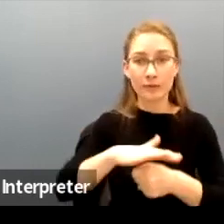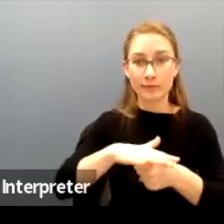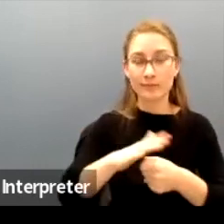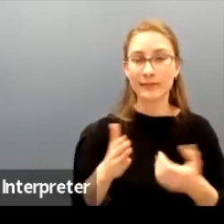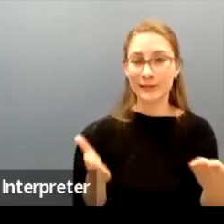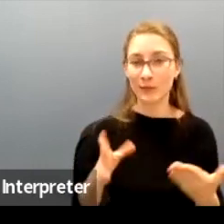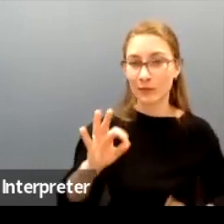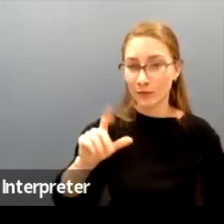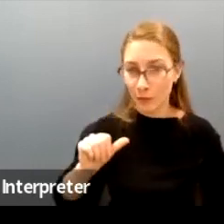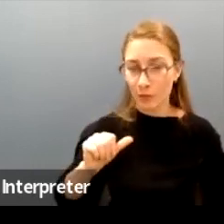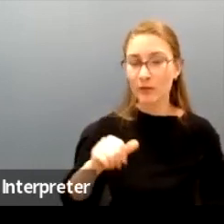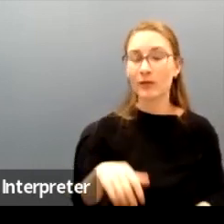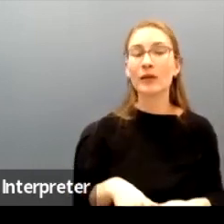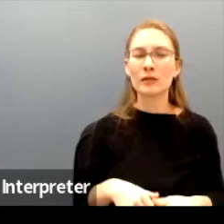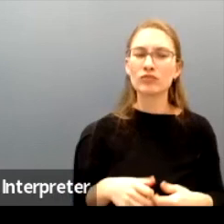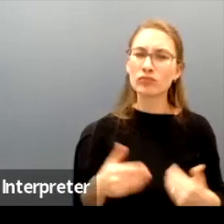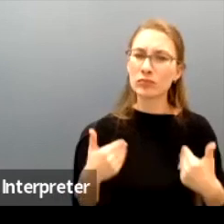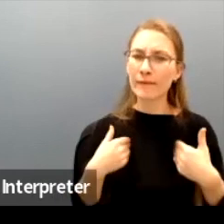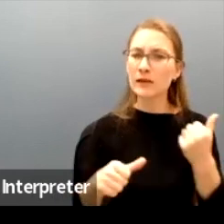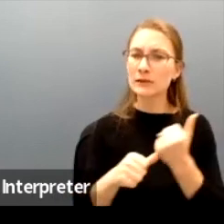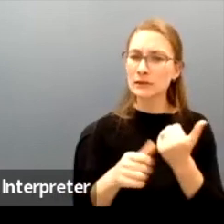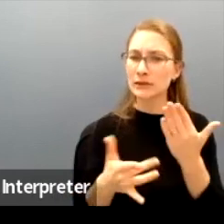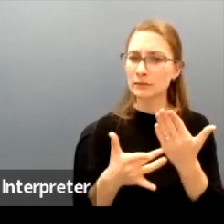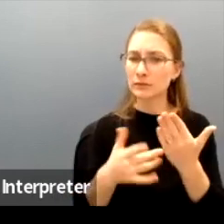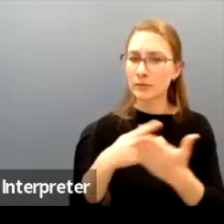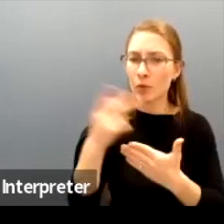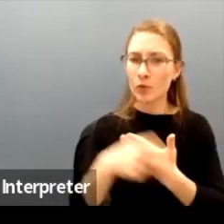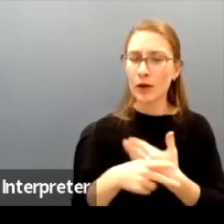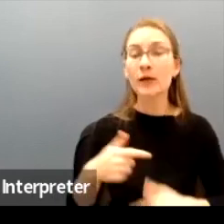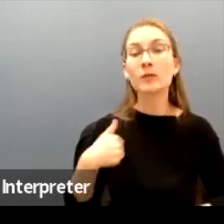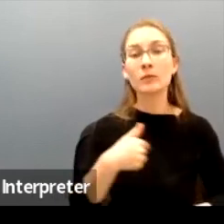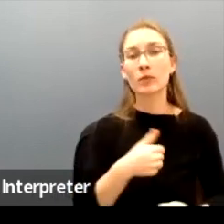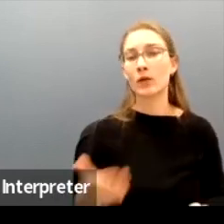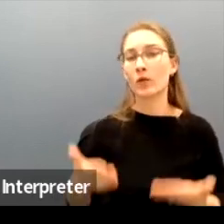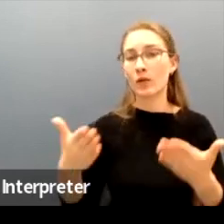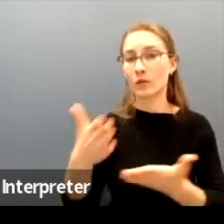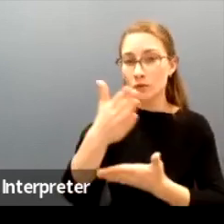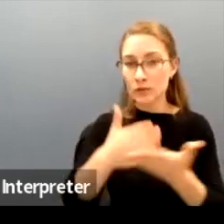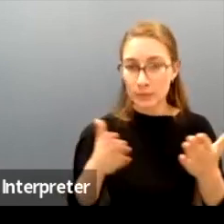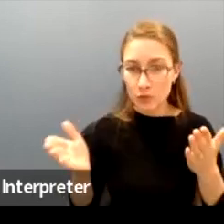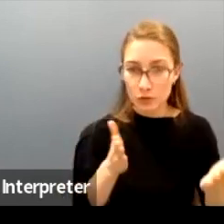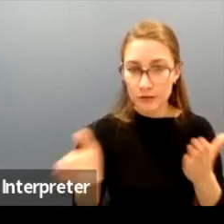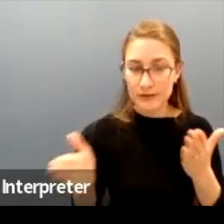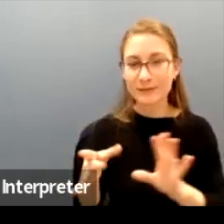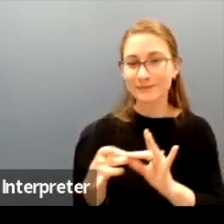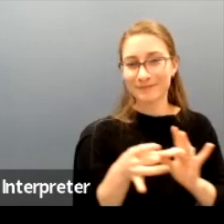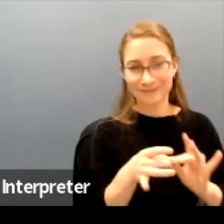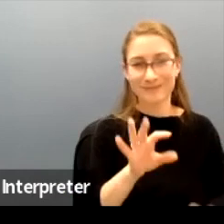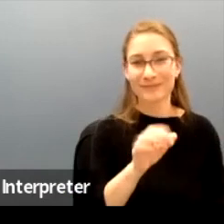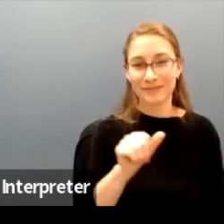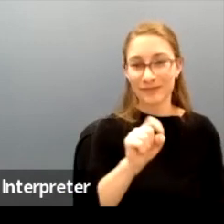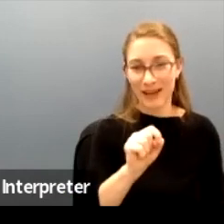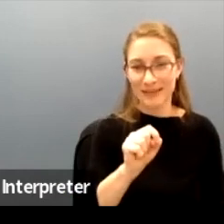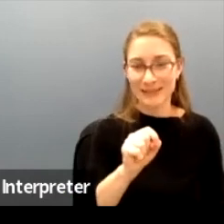assistive tech program. And we offer, some services as well attached to the FAAST program at the